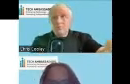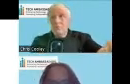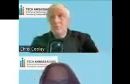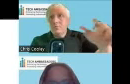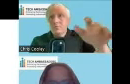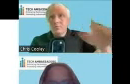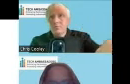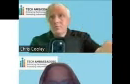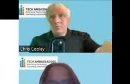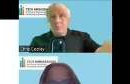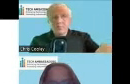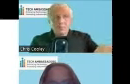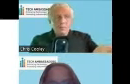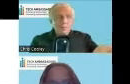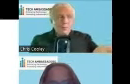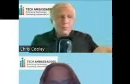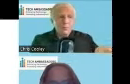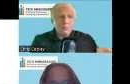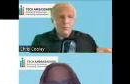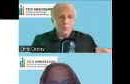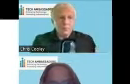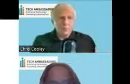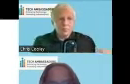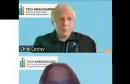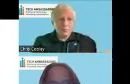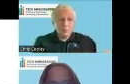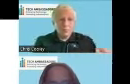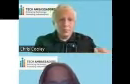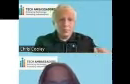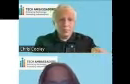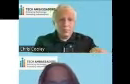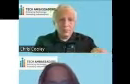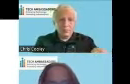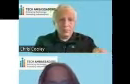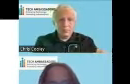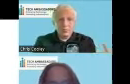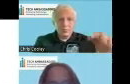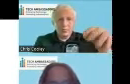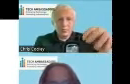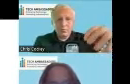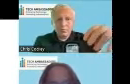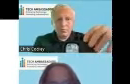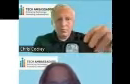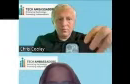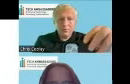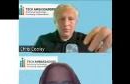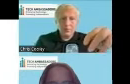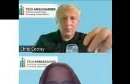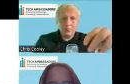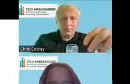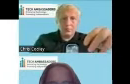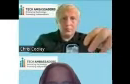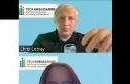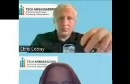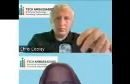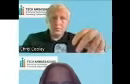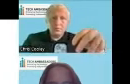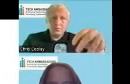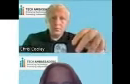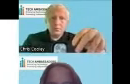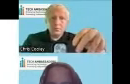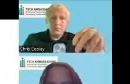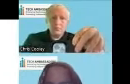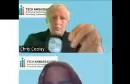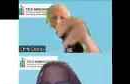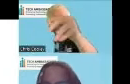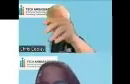early 2020. That is just over 2 years. And it literally totals billions. I think I read a